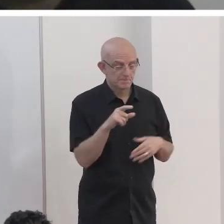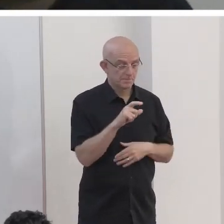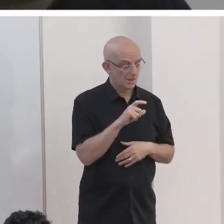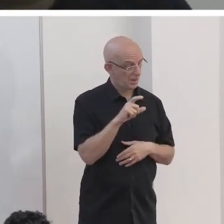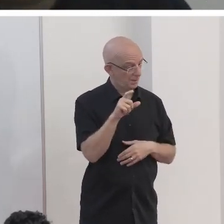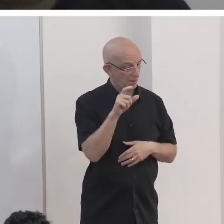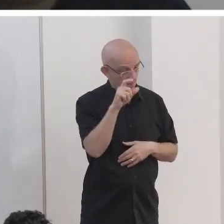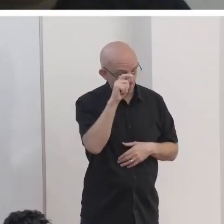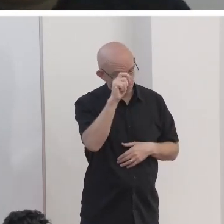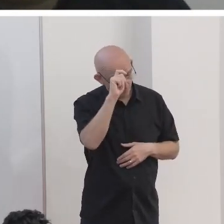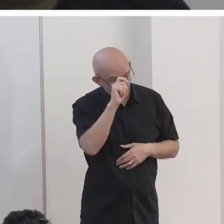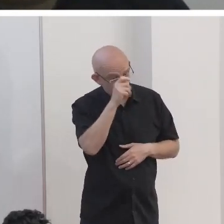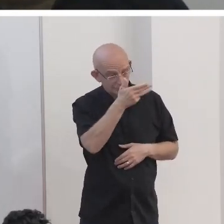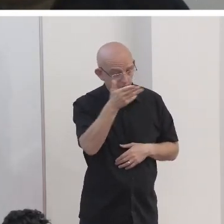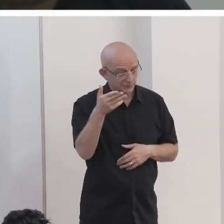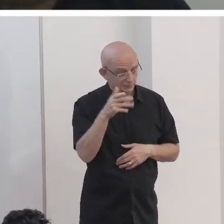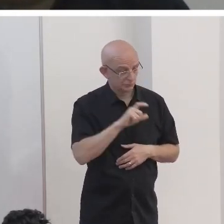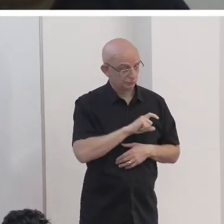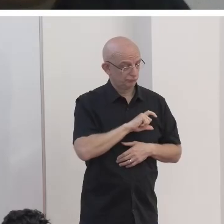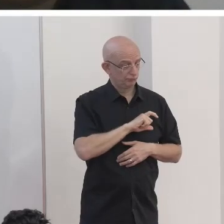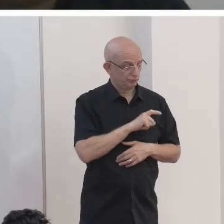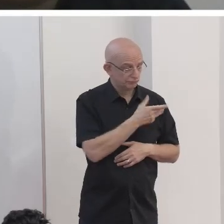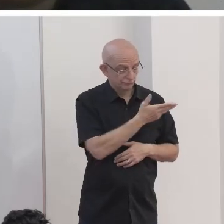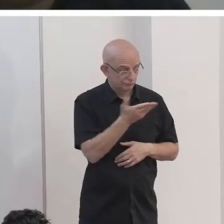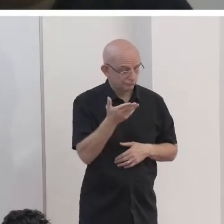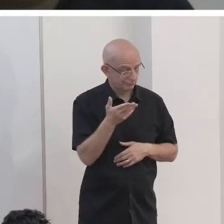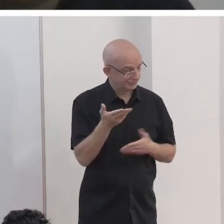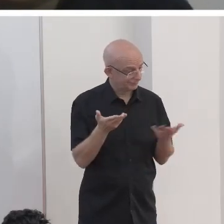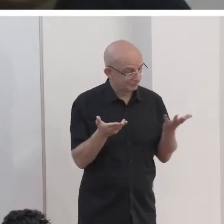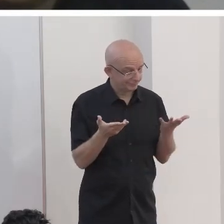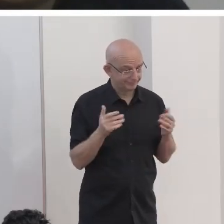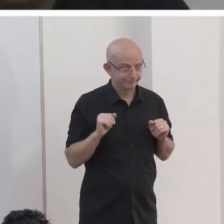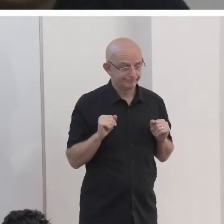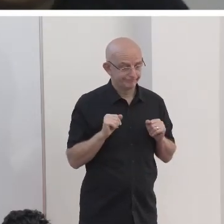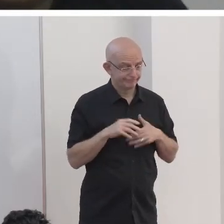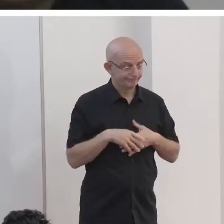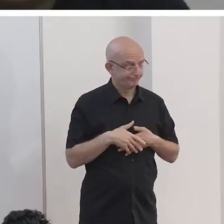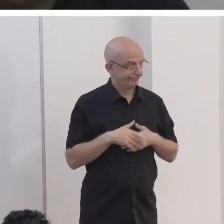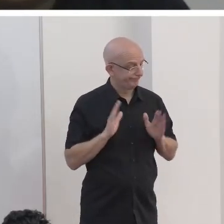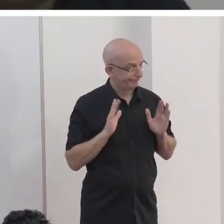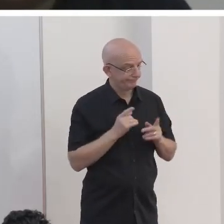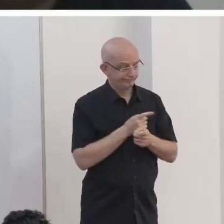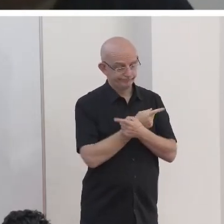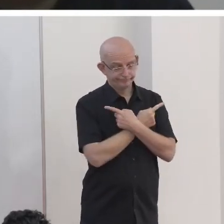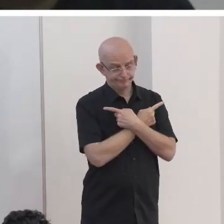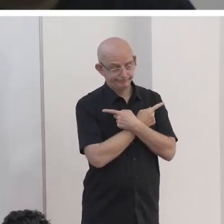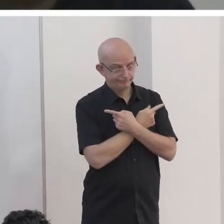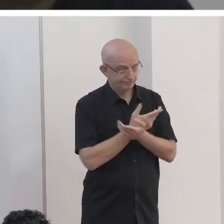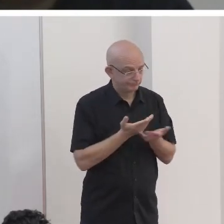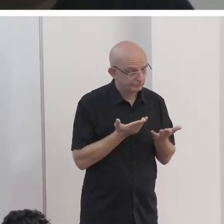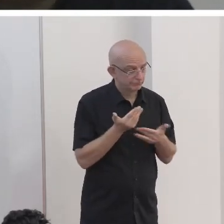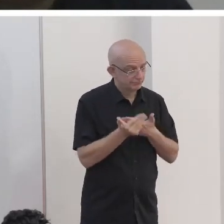those people, right? And again, unable to rescue that girl. That means what? Are they